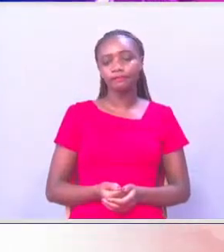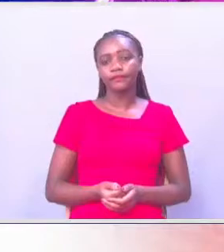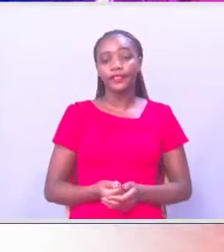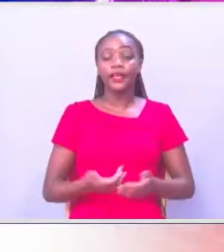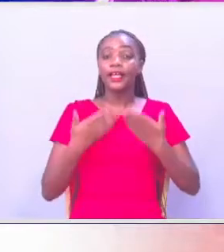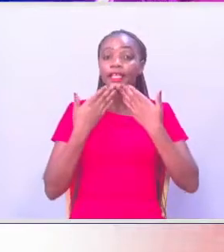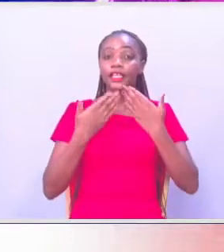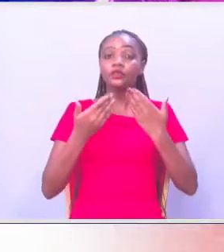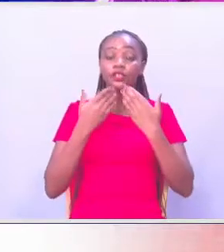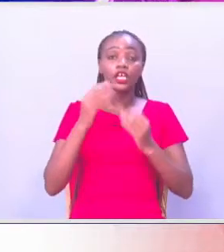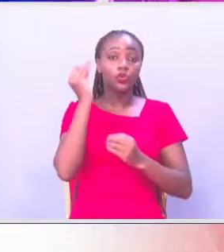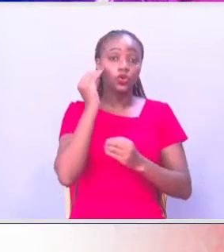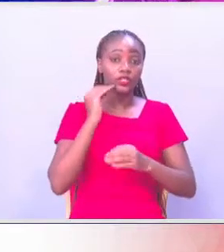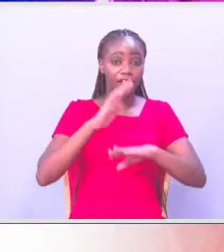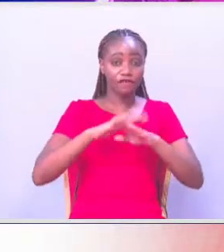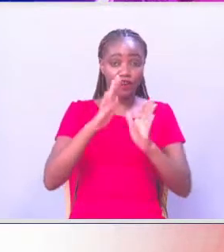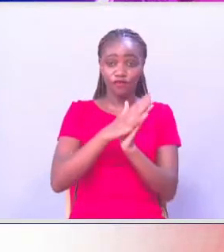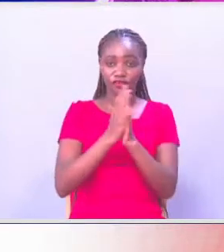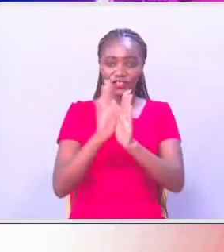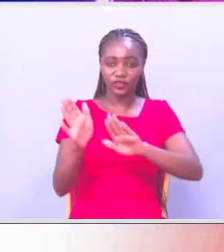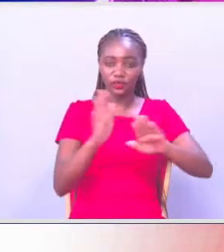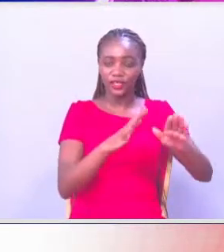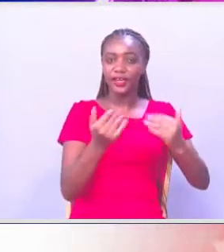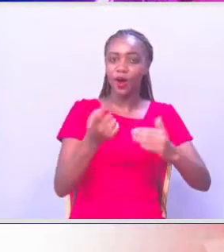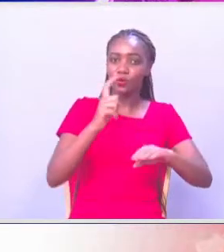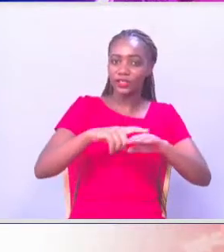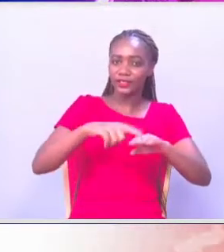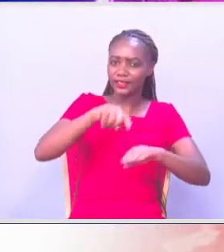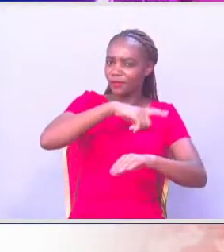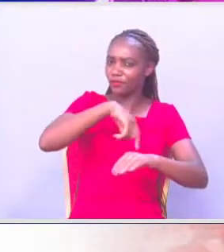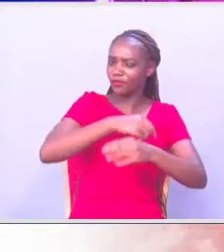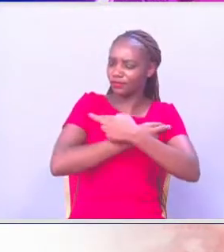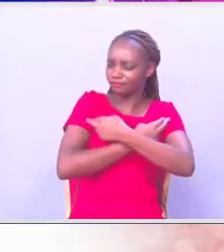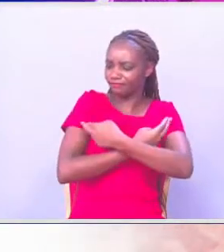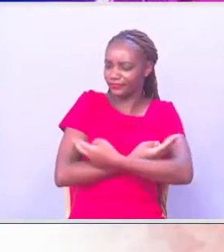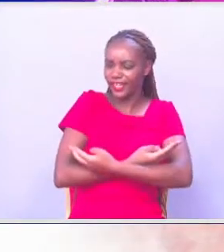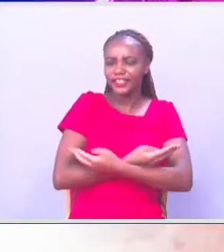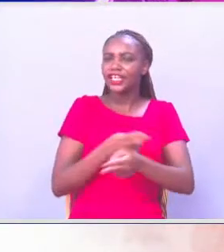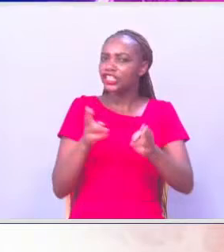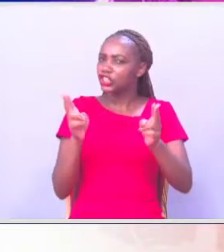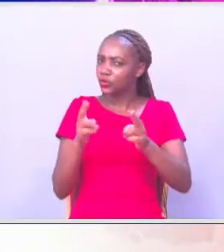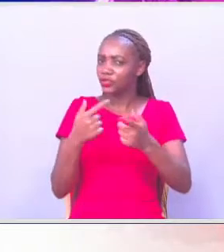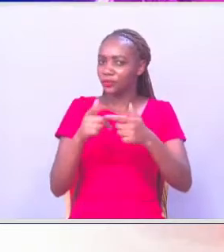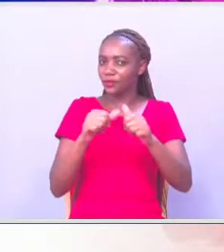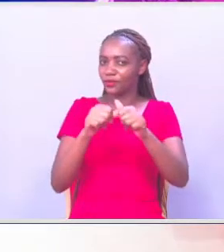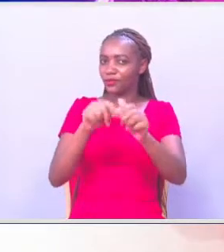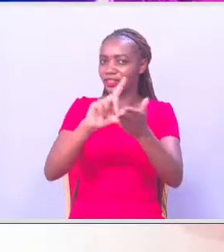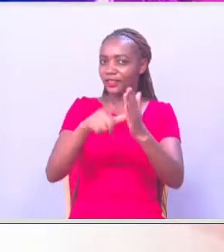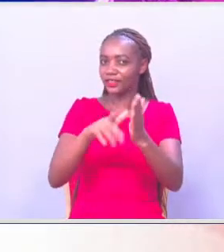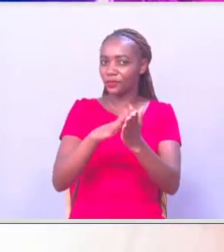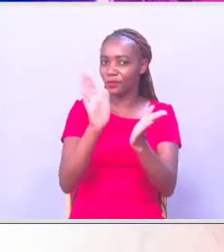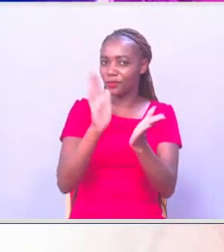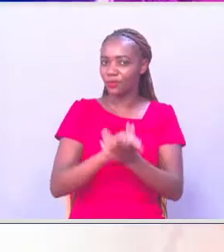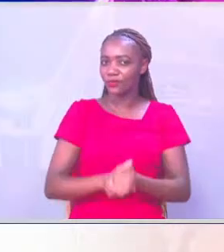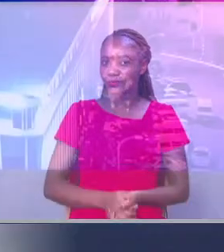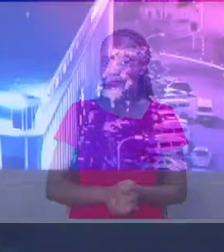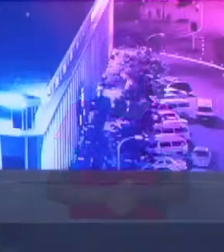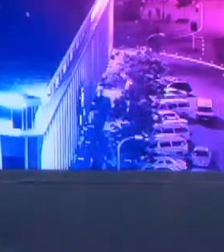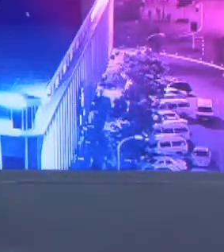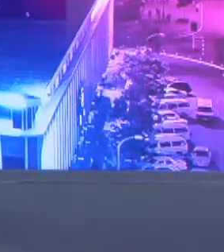Thank you, Josh and Sari, for that report. Now it's time to take a very fast a short break. We will be right back with more. Stay